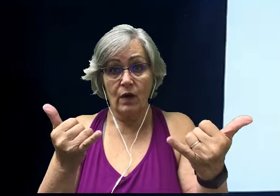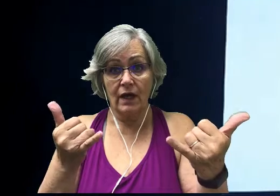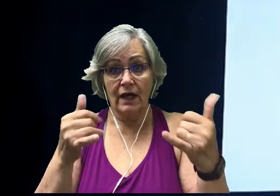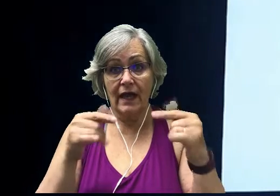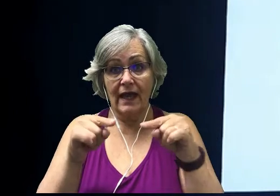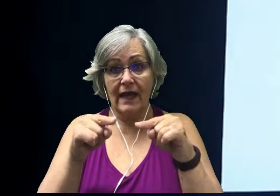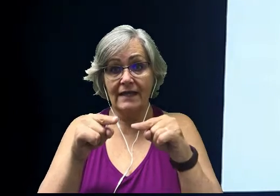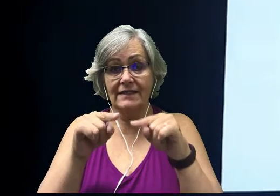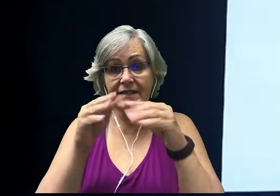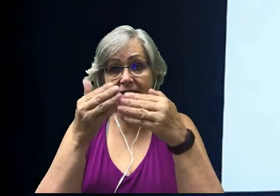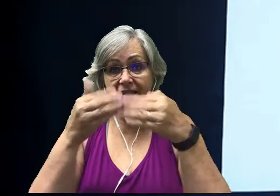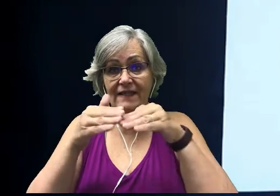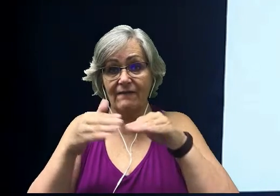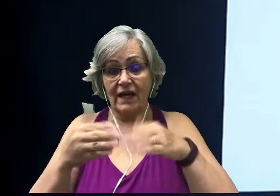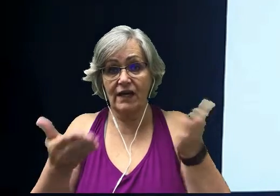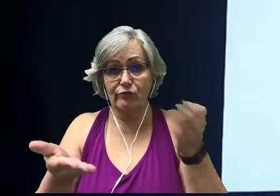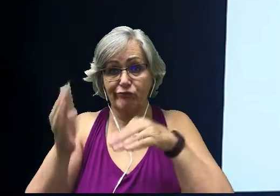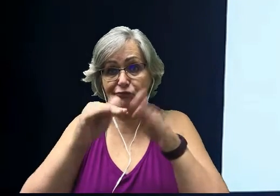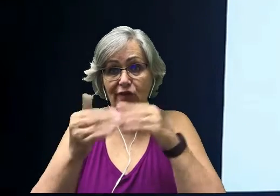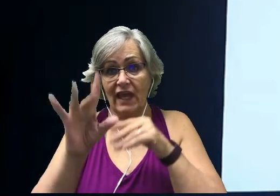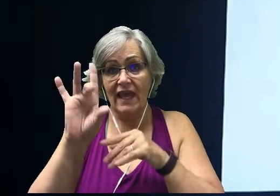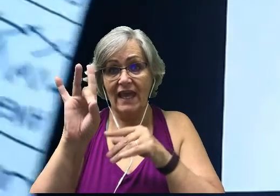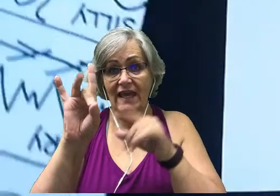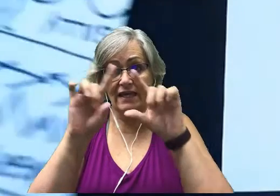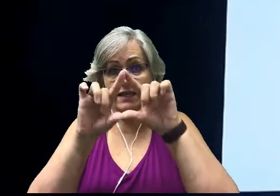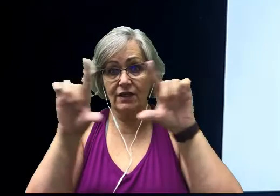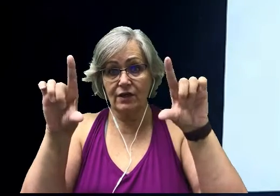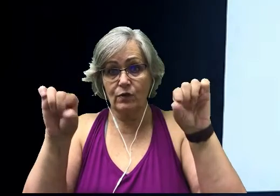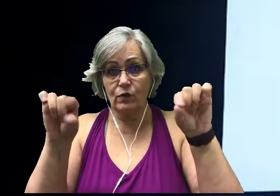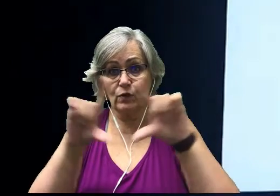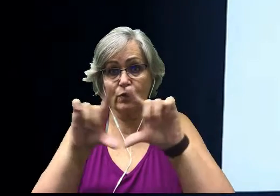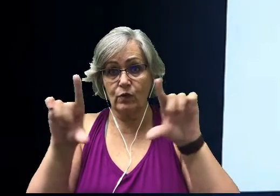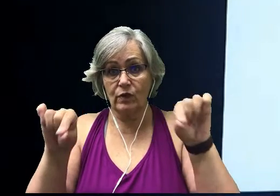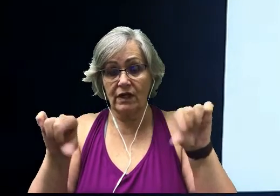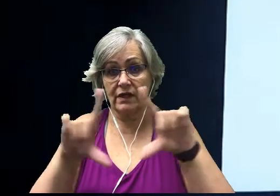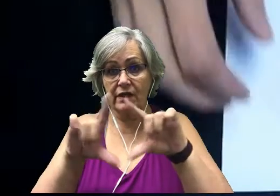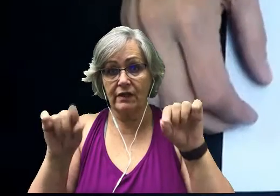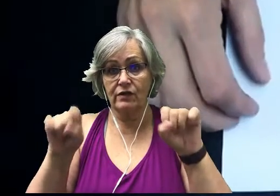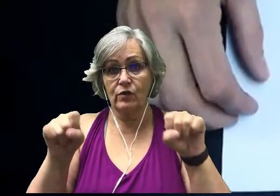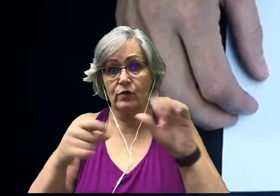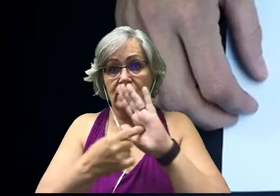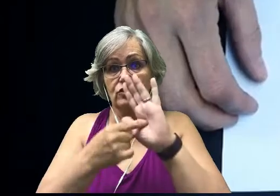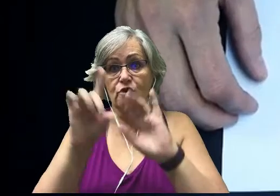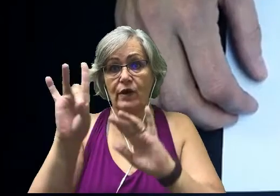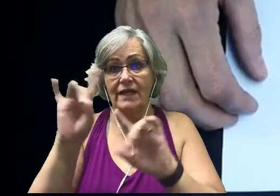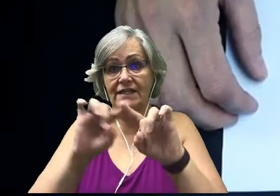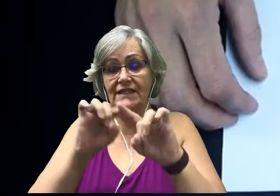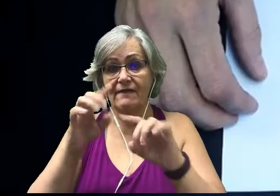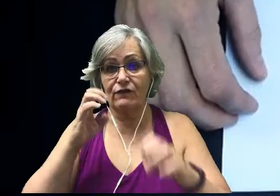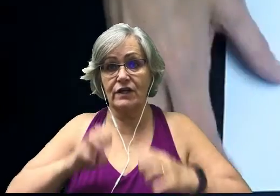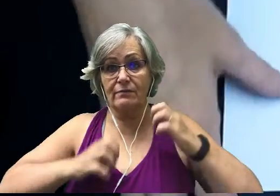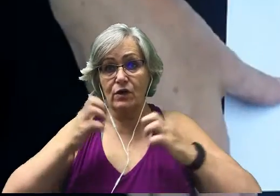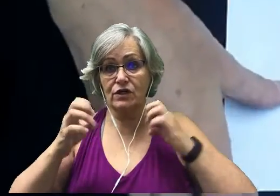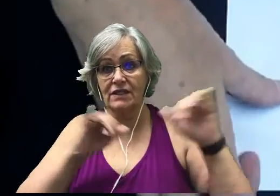paper and break it up into 8 rectangles so that we can show 8